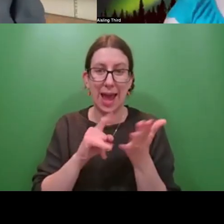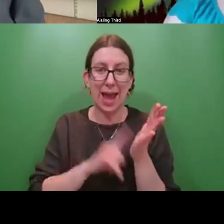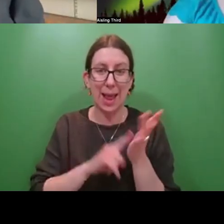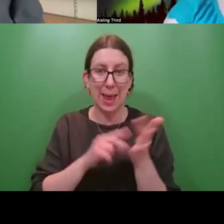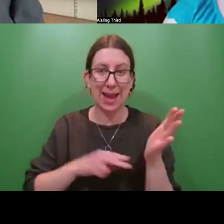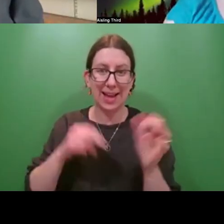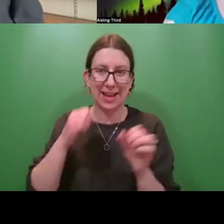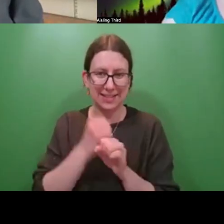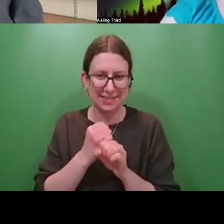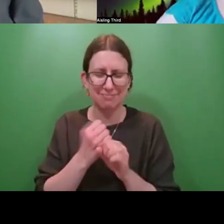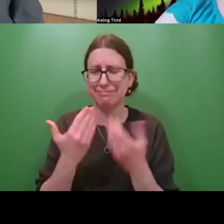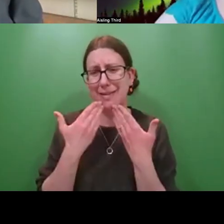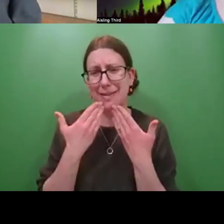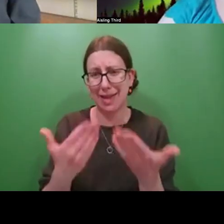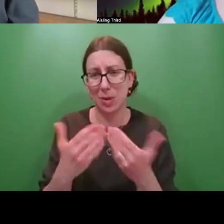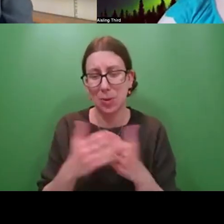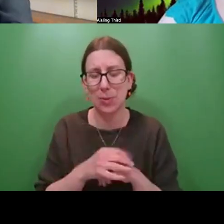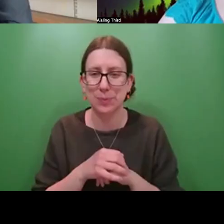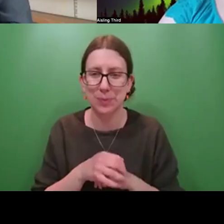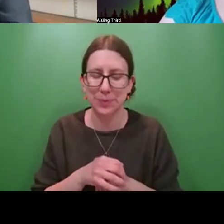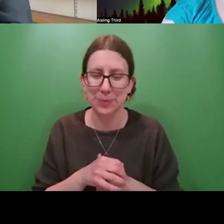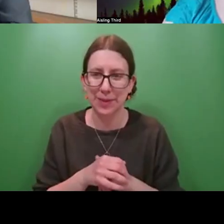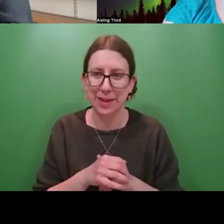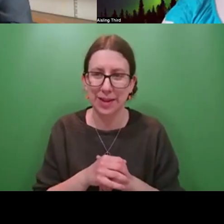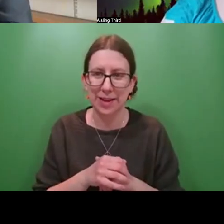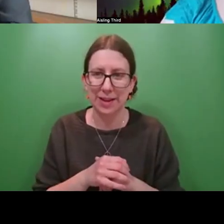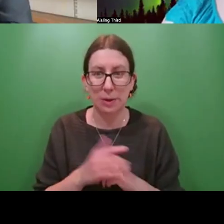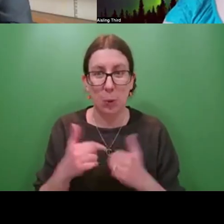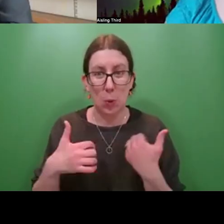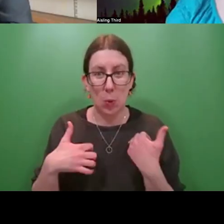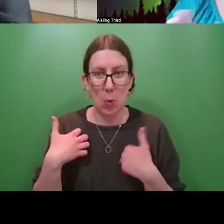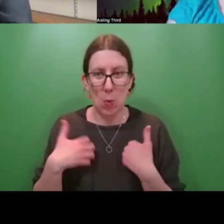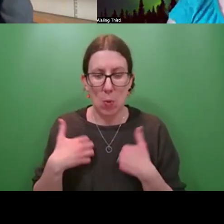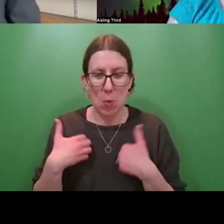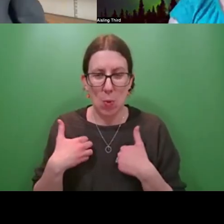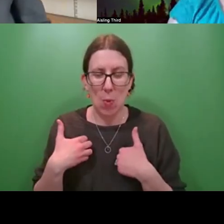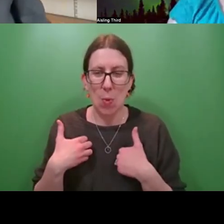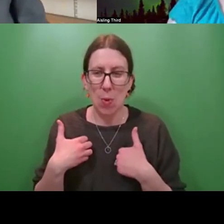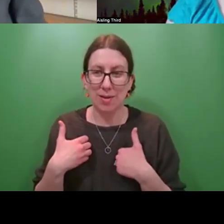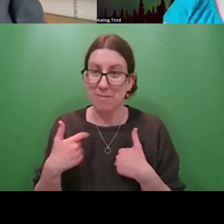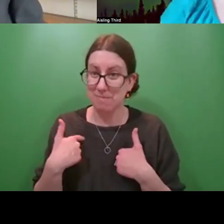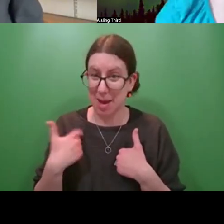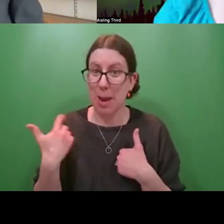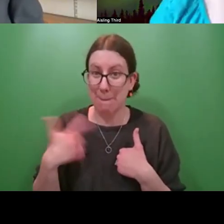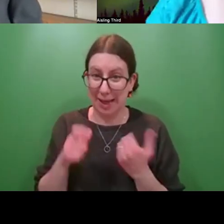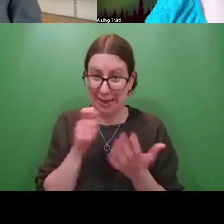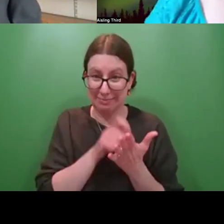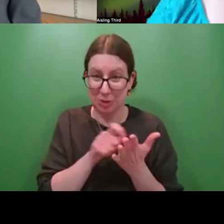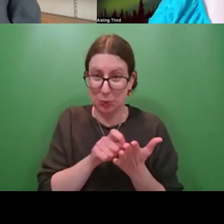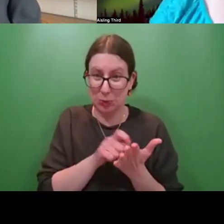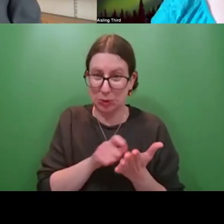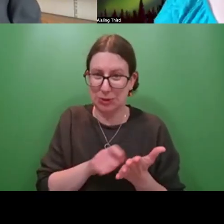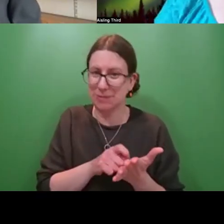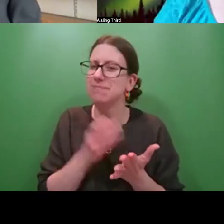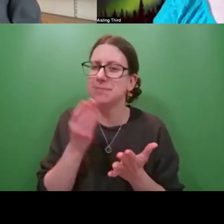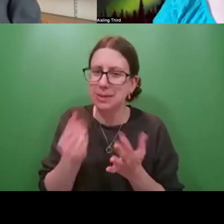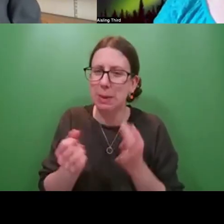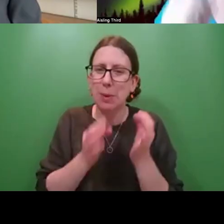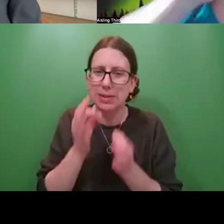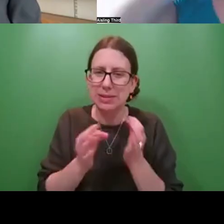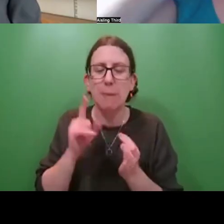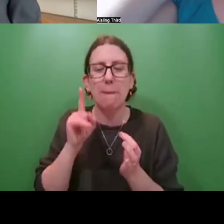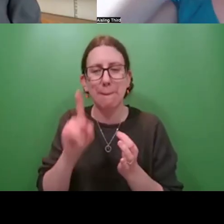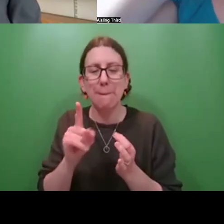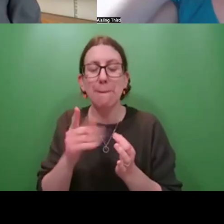Yeah, thank you. Fantastic. So, that was really, really fascinating. I have made some notes of some questions. Reminder to